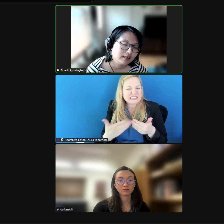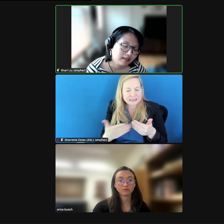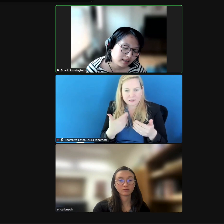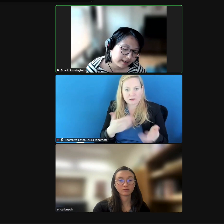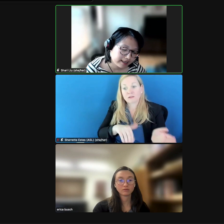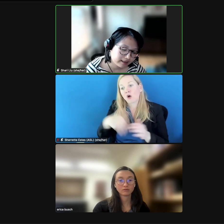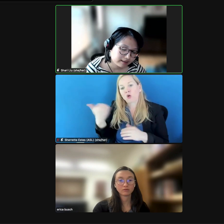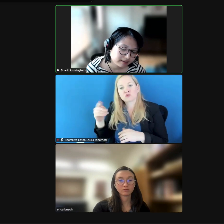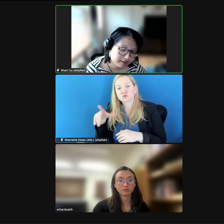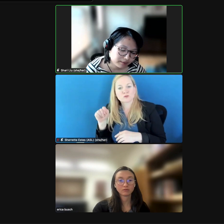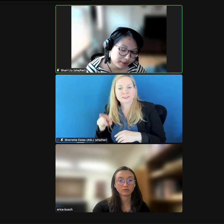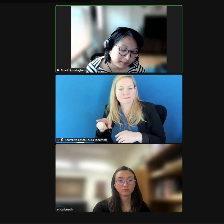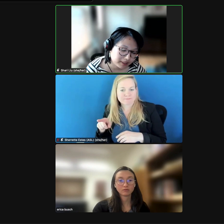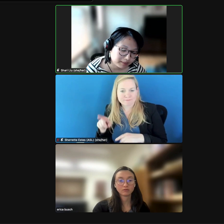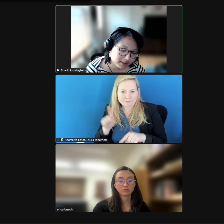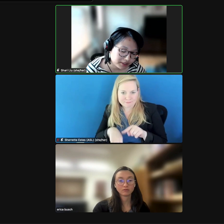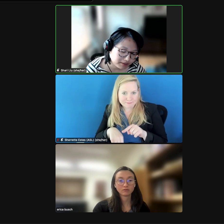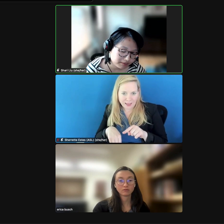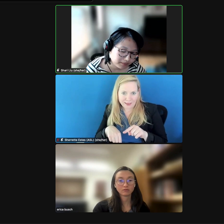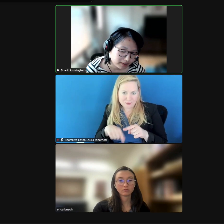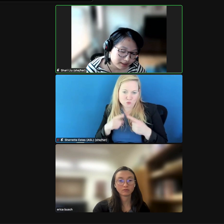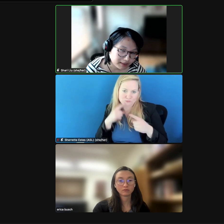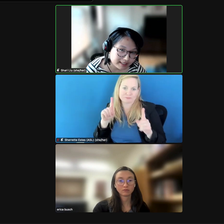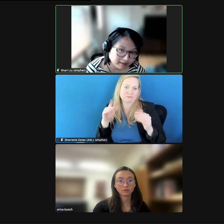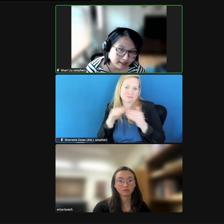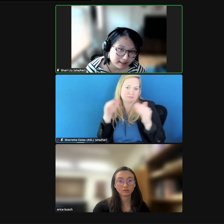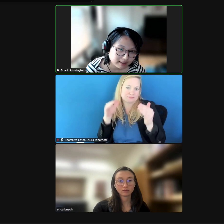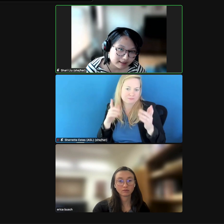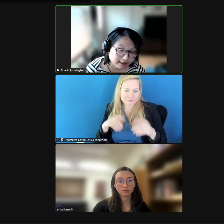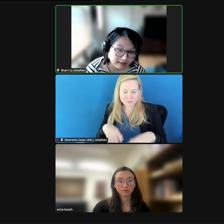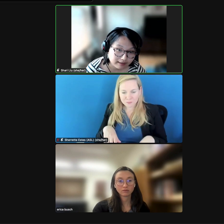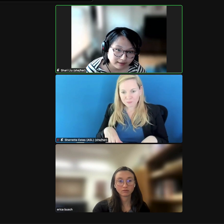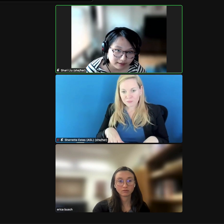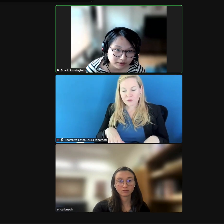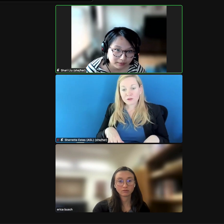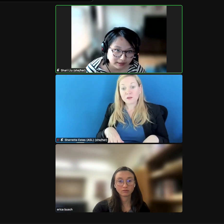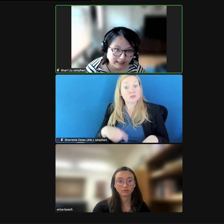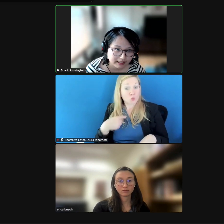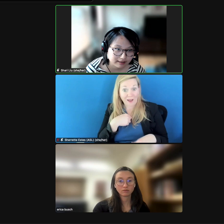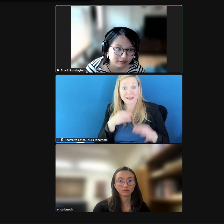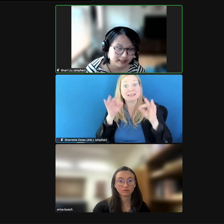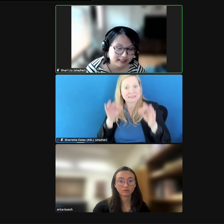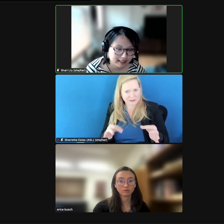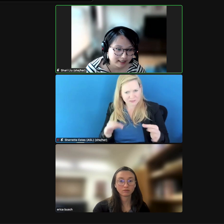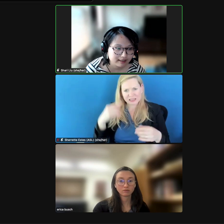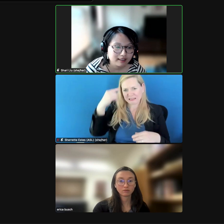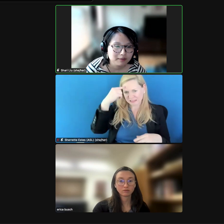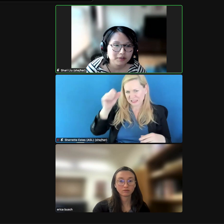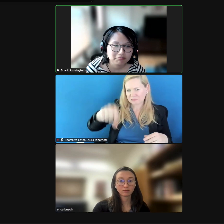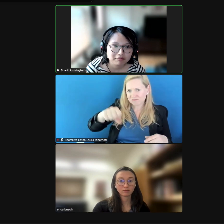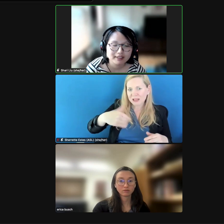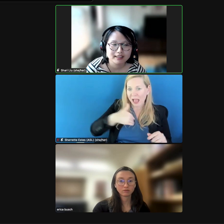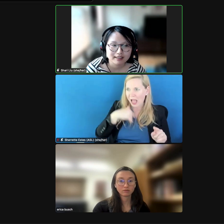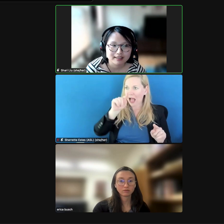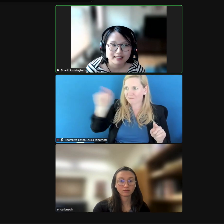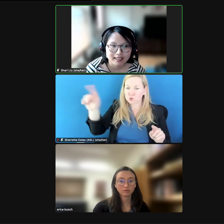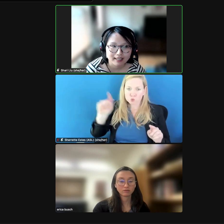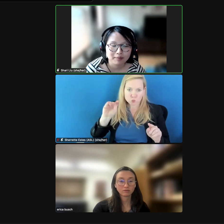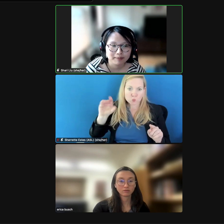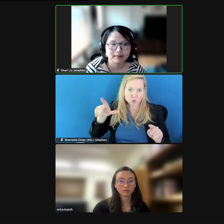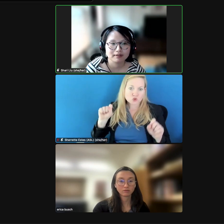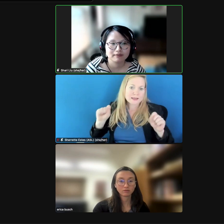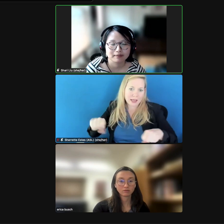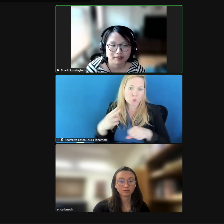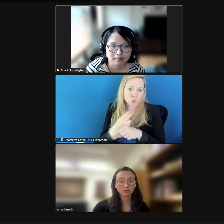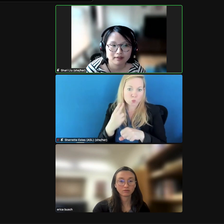wouldn't be able to do. So I certainly think like there are tools that could do this thing, but it really does